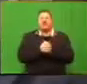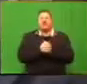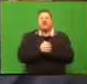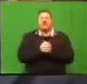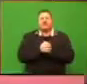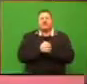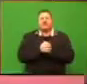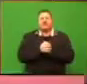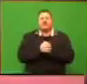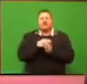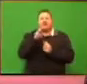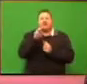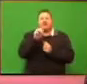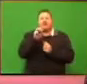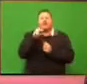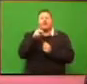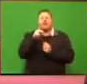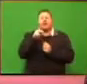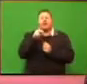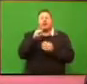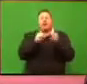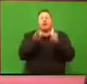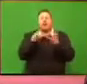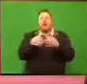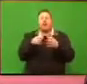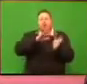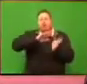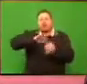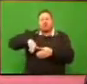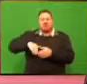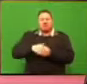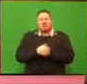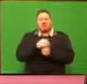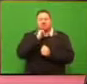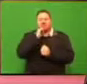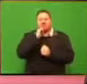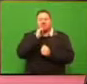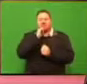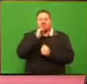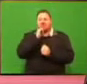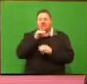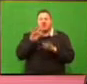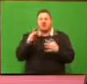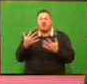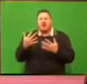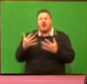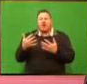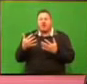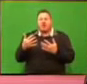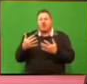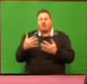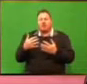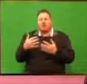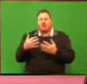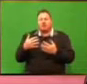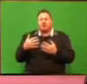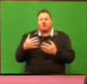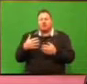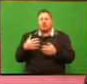The MK party was excluded and denied participation in the sellout